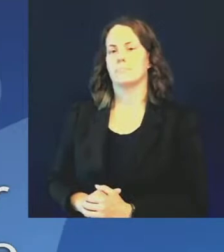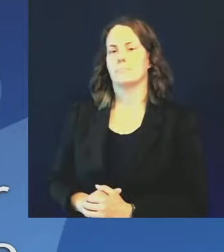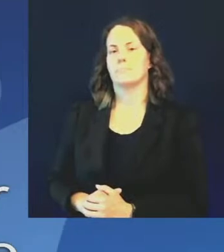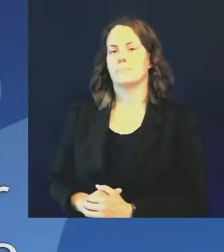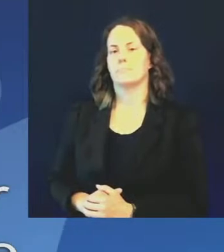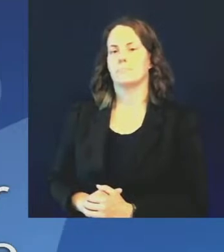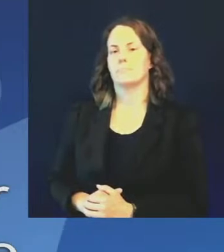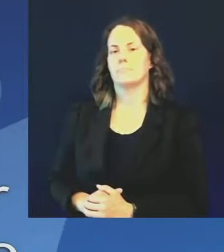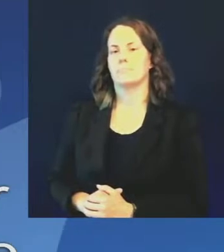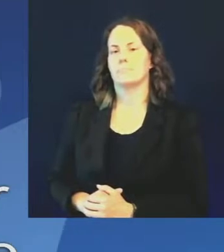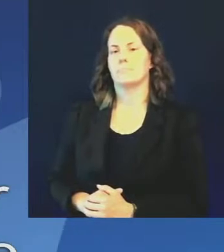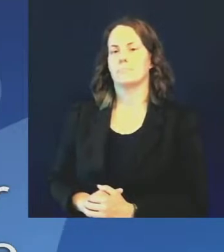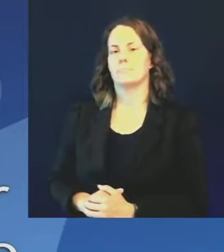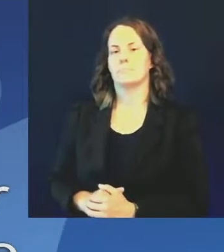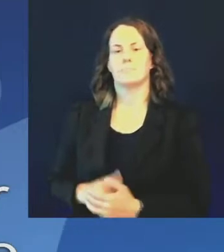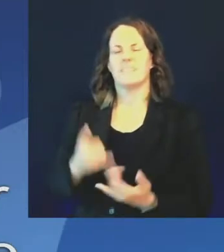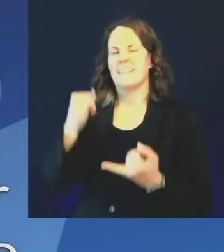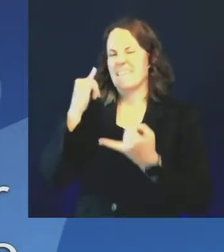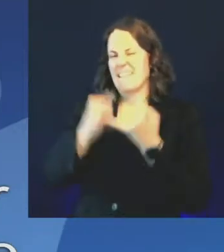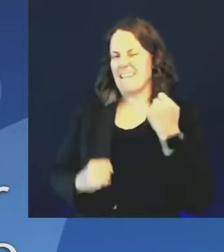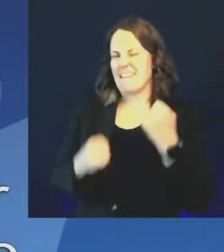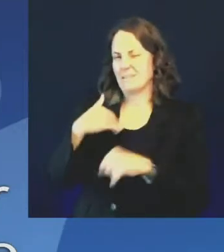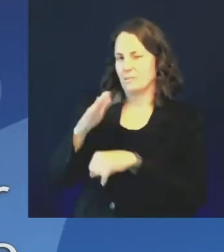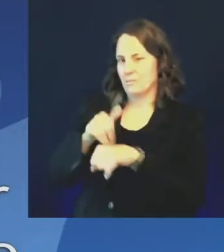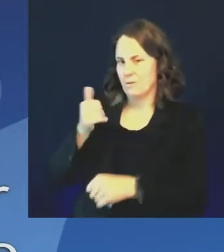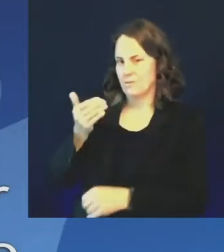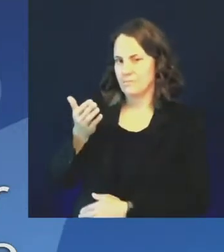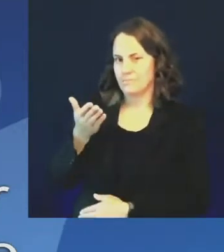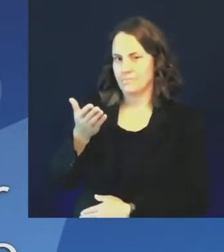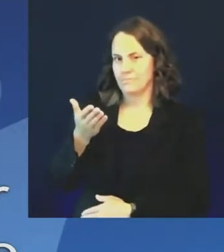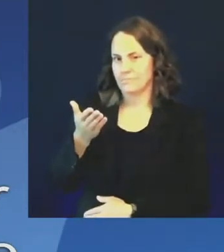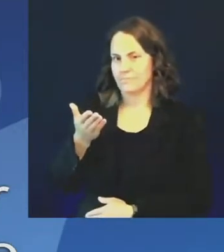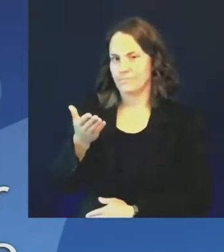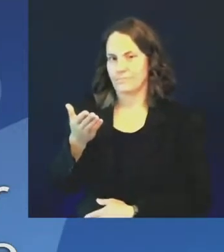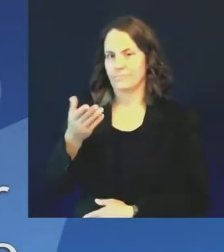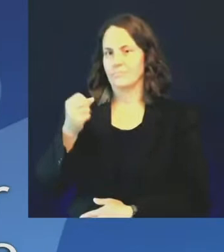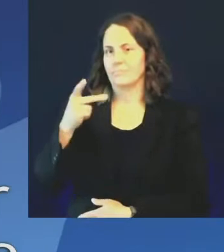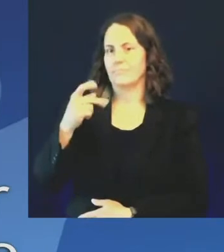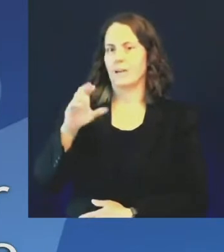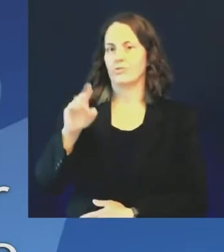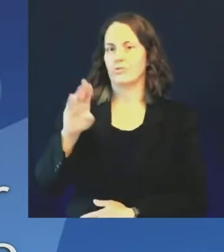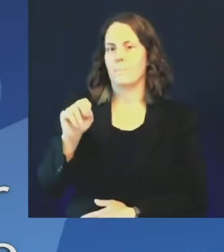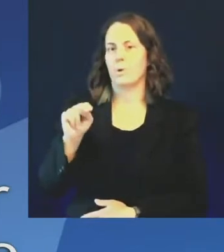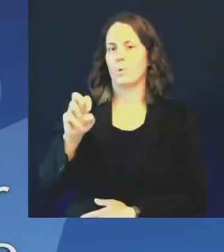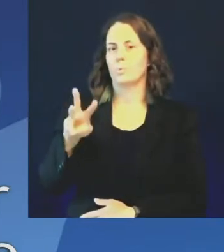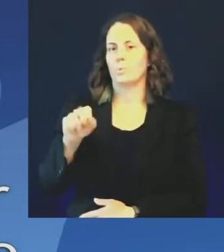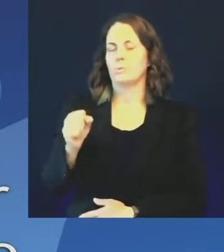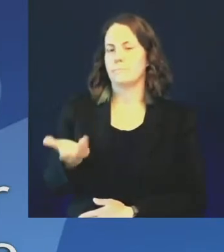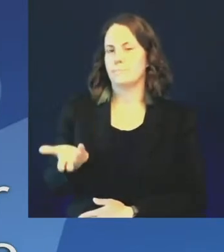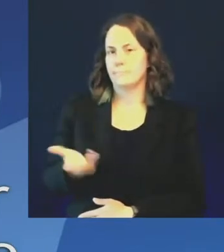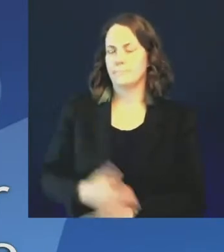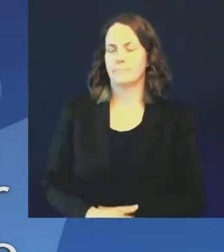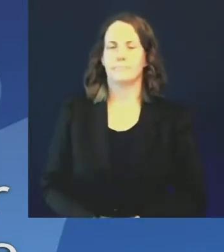And then a last call for Spectrum News. Katerina at Spectrum News.